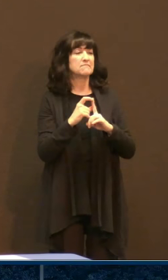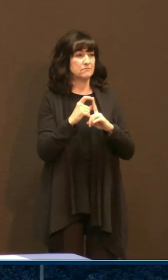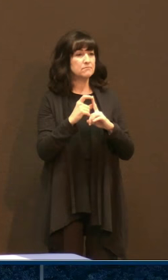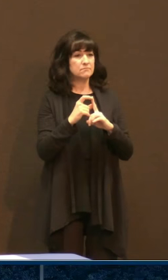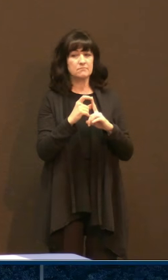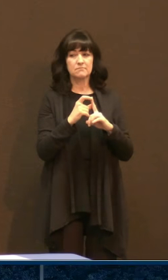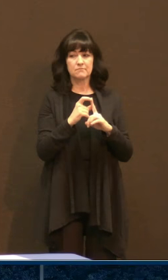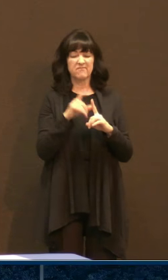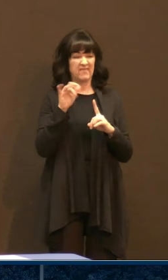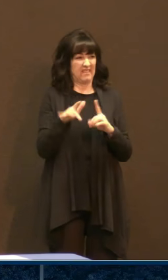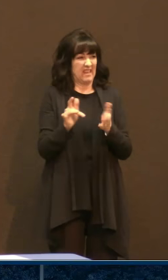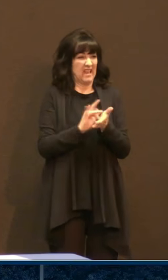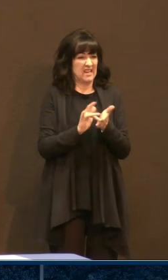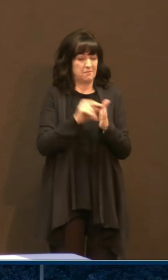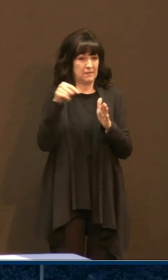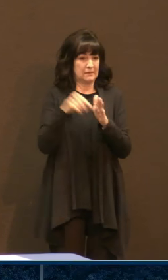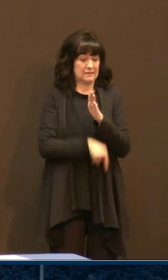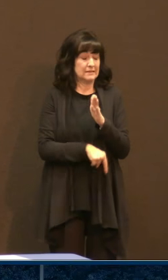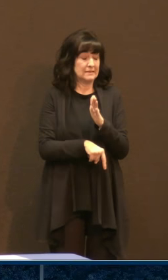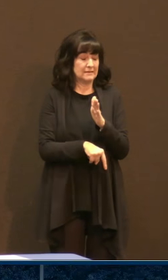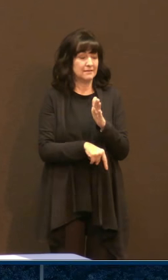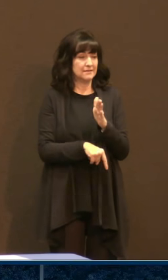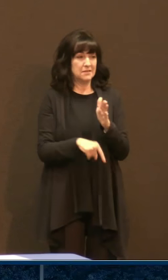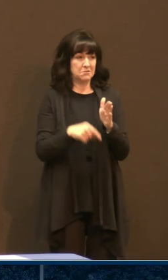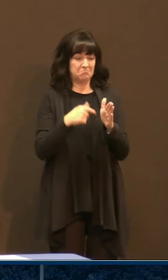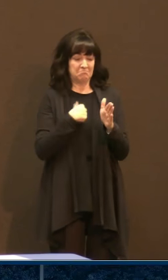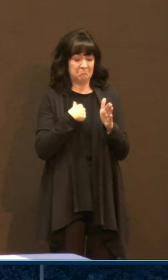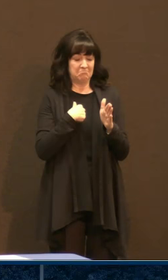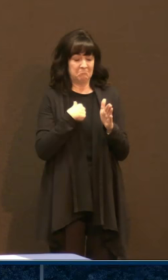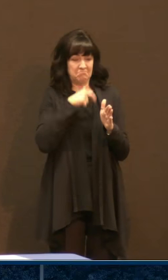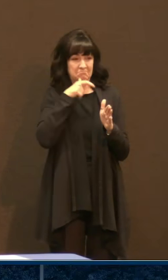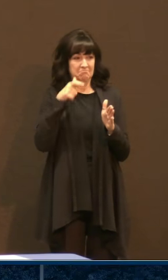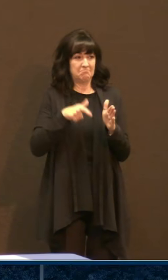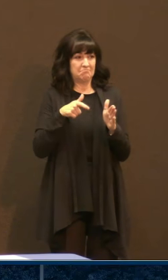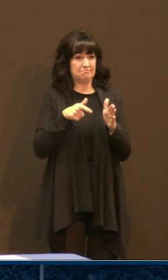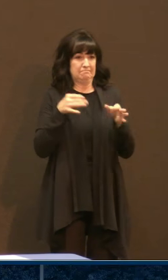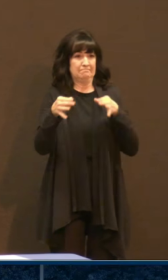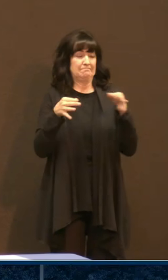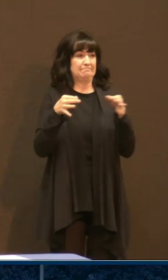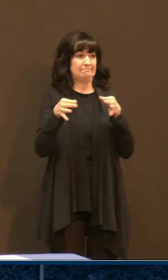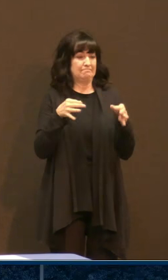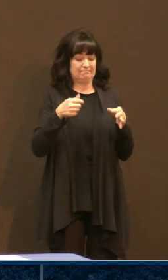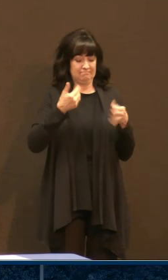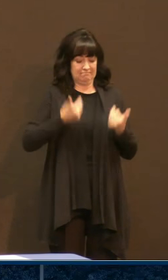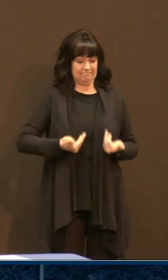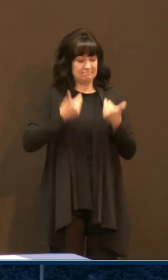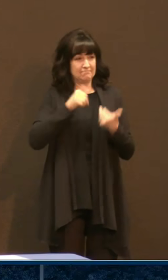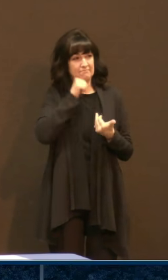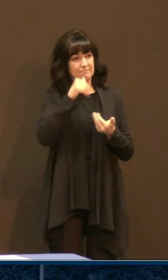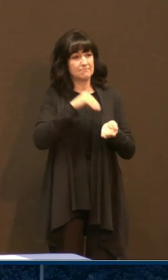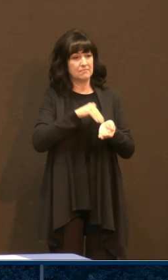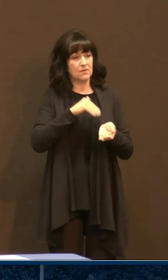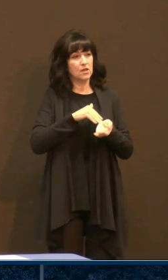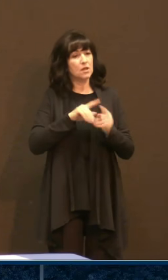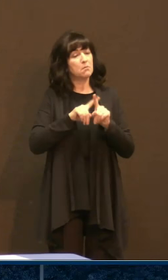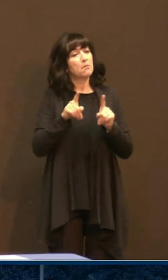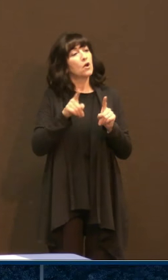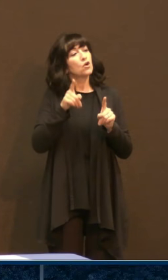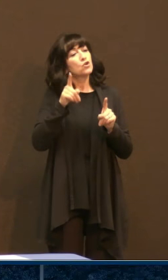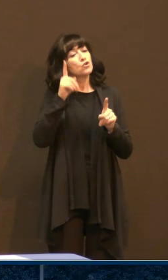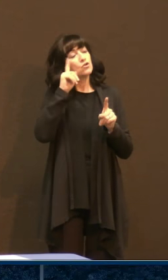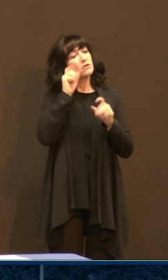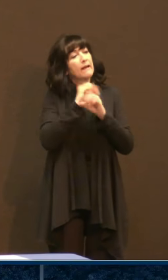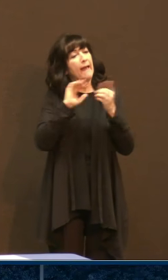I shouldn't get into it anymore, but it enables you to kind of minimize the risk. And the question that you always